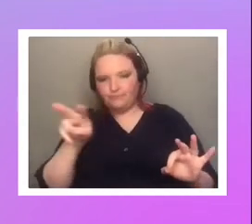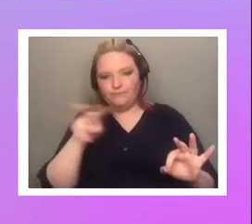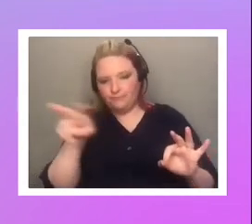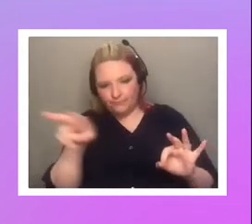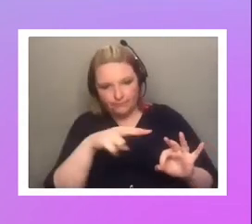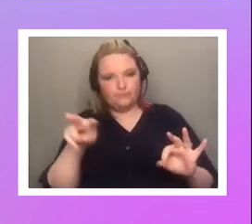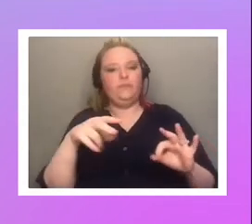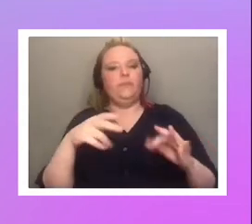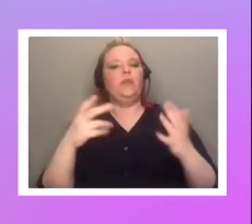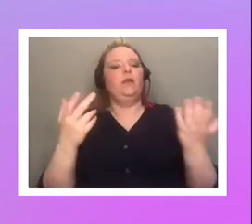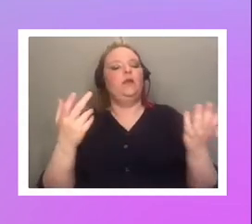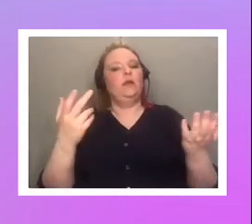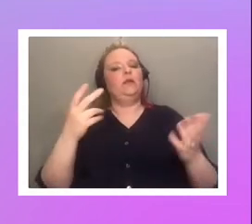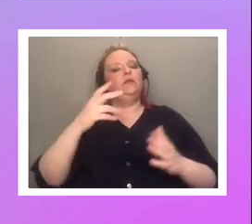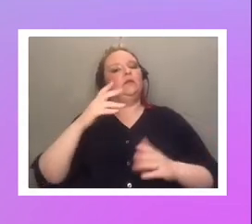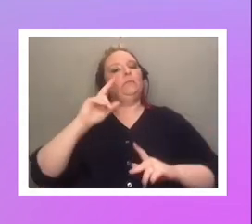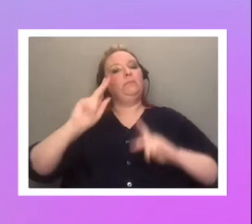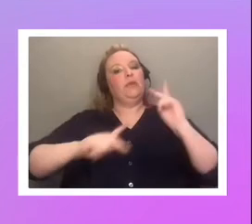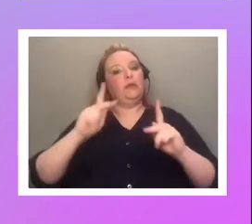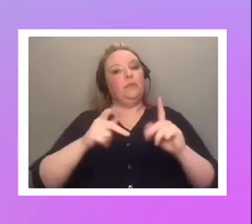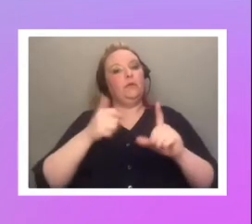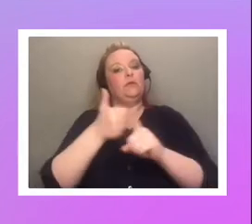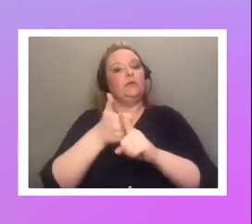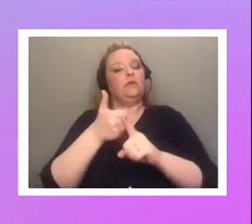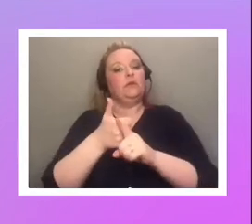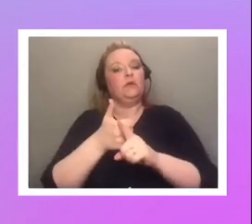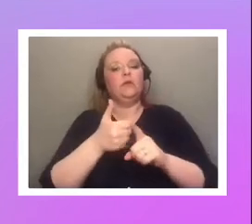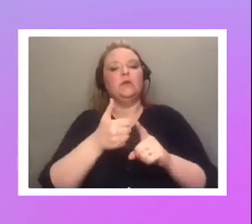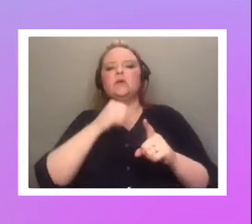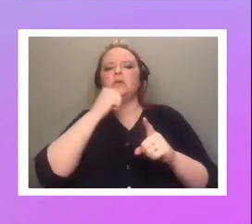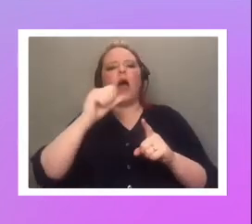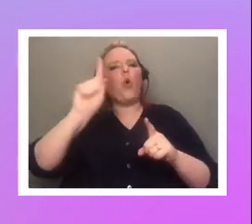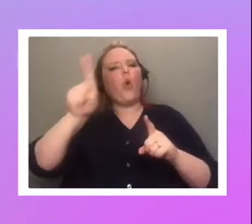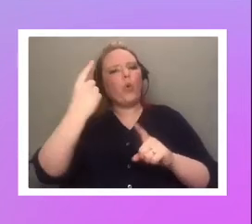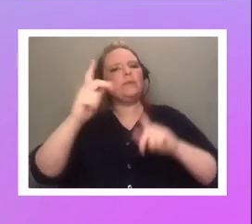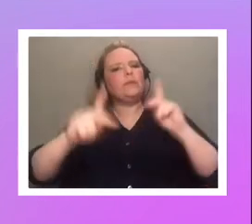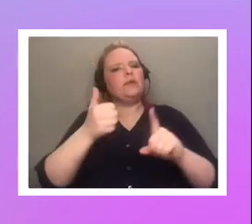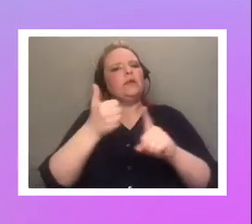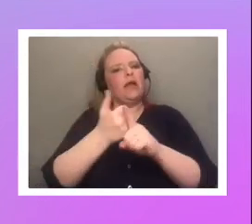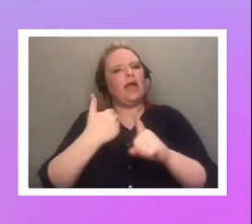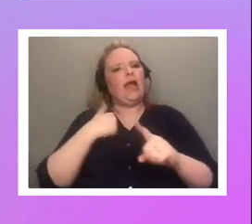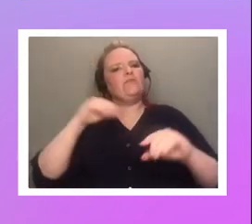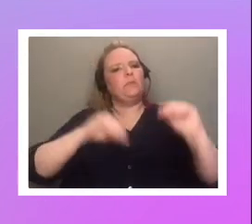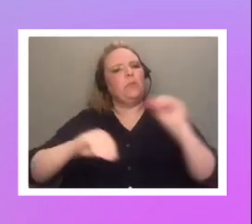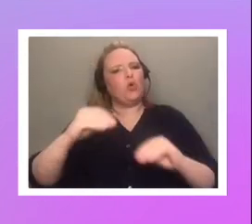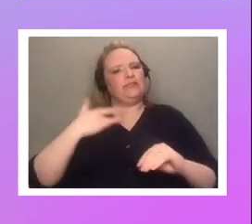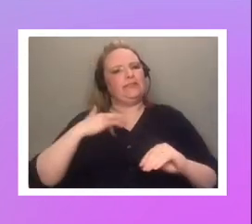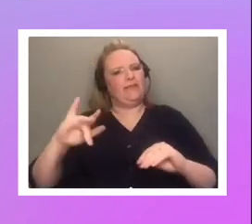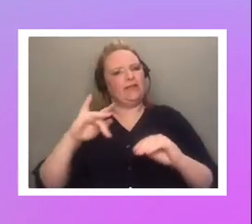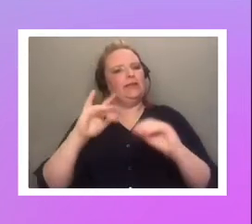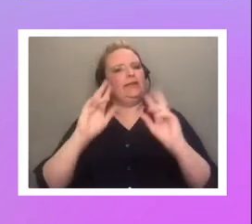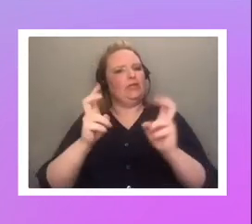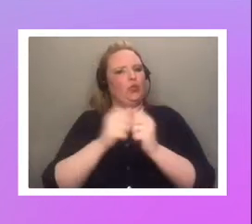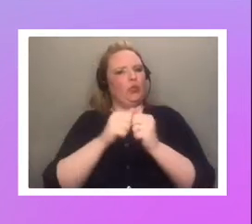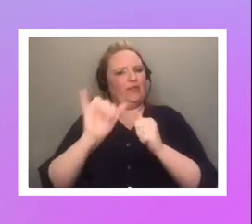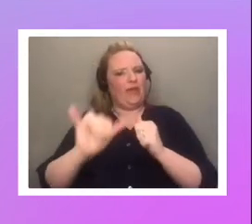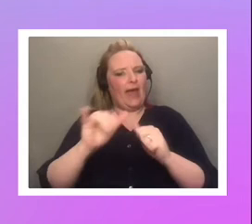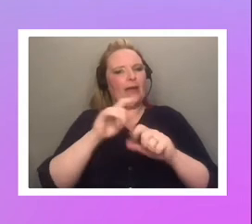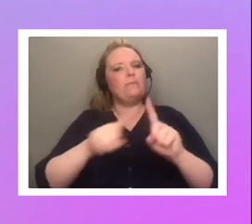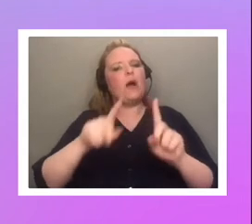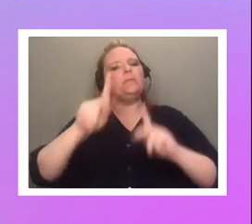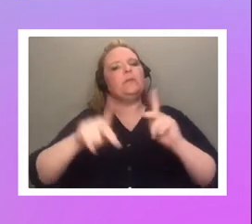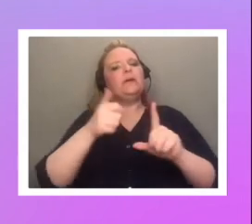point, you know, like folks who even, it's not necessarily just folks who have motion sensitivities that have issues with this. It can even be people who have